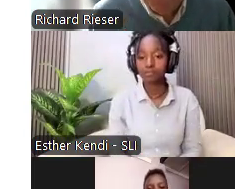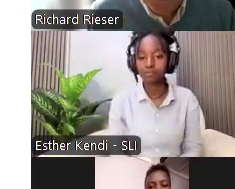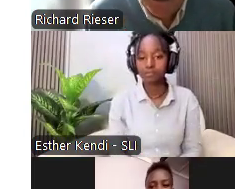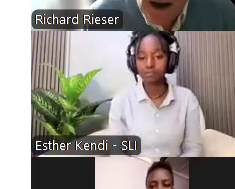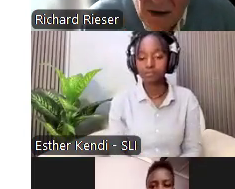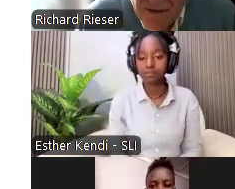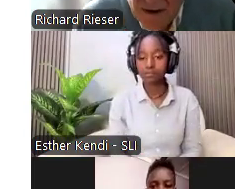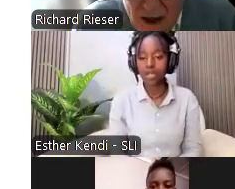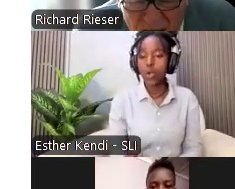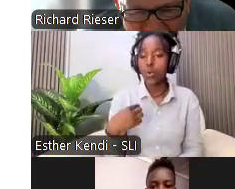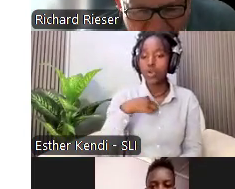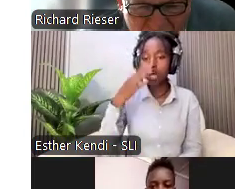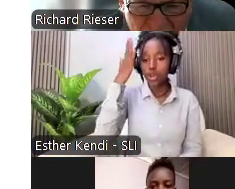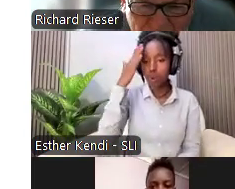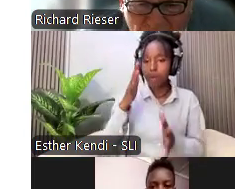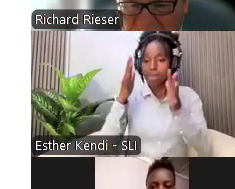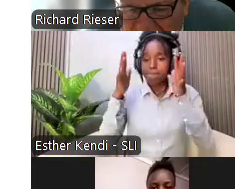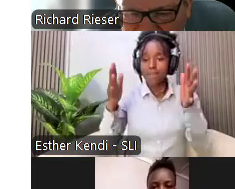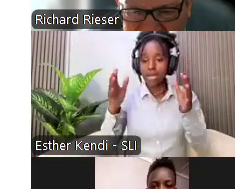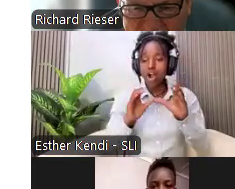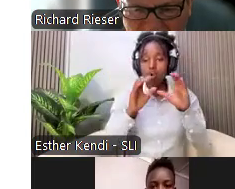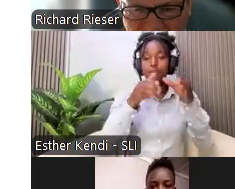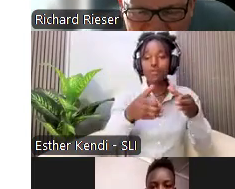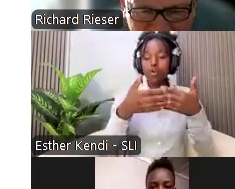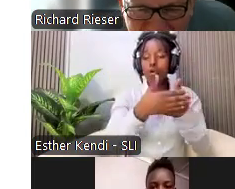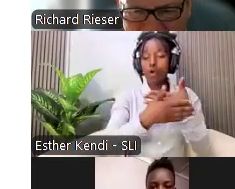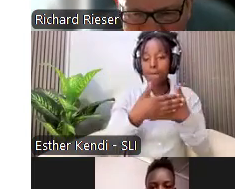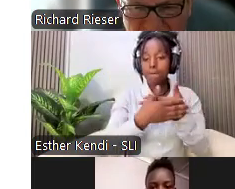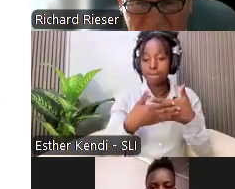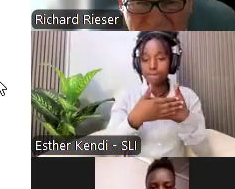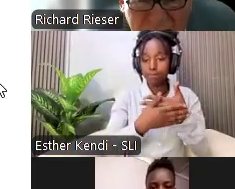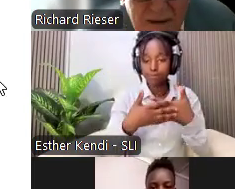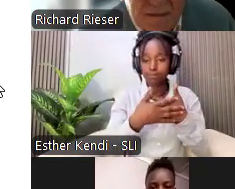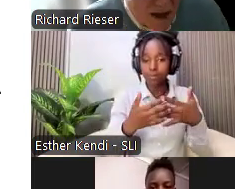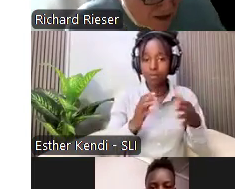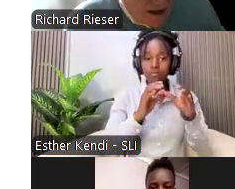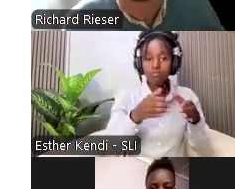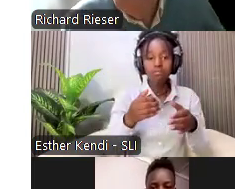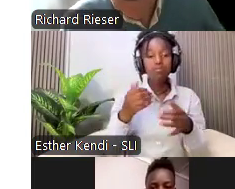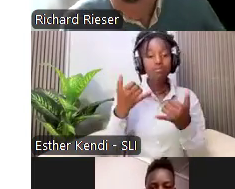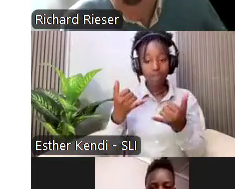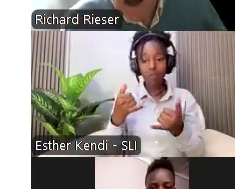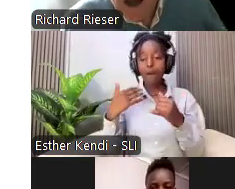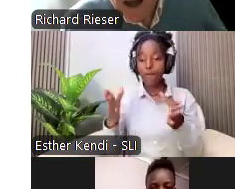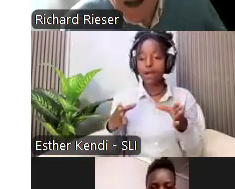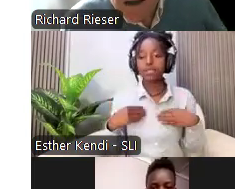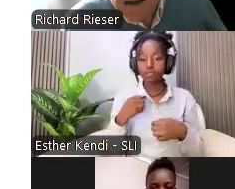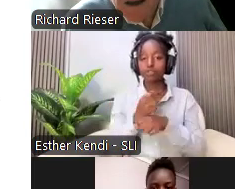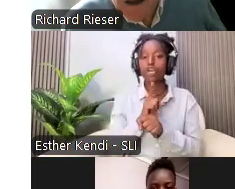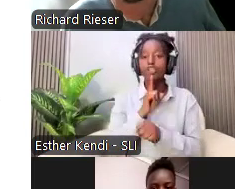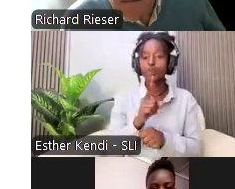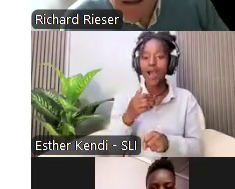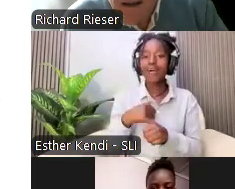computer companies are often putting access panels into their laptops and their